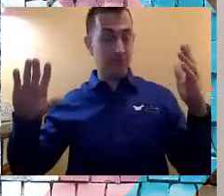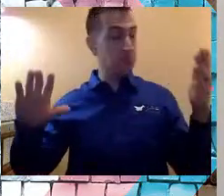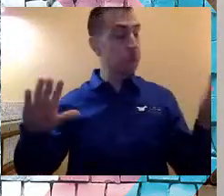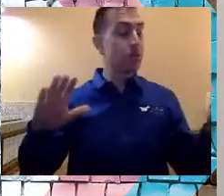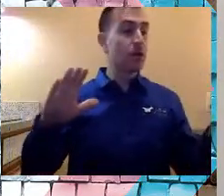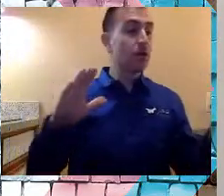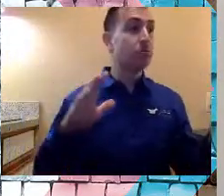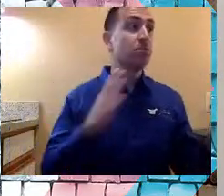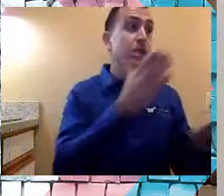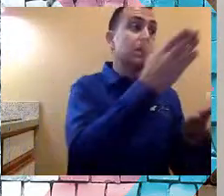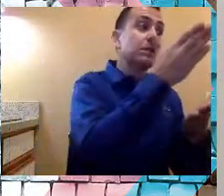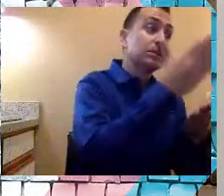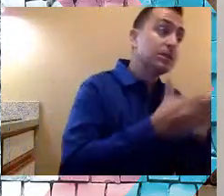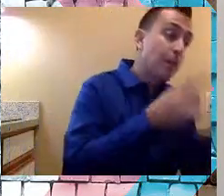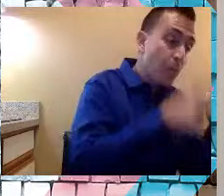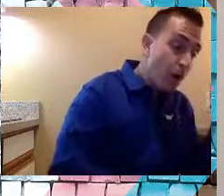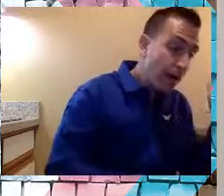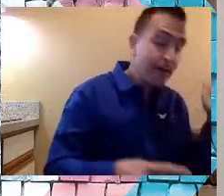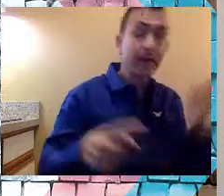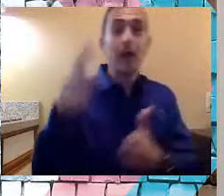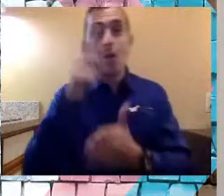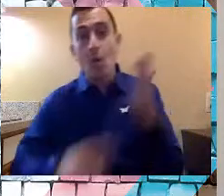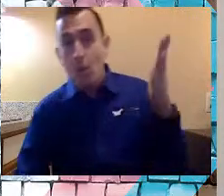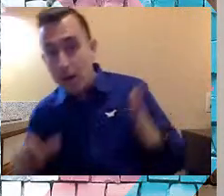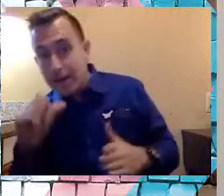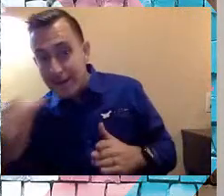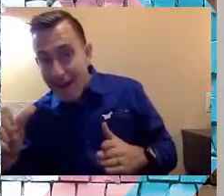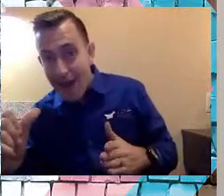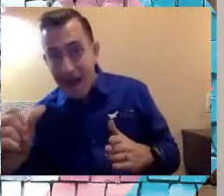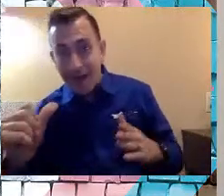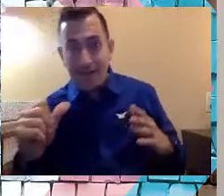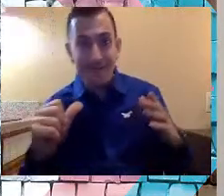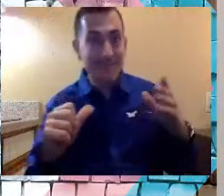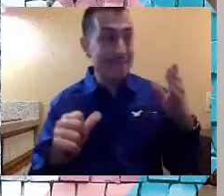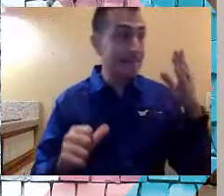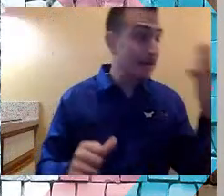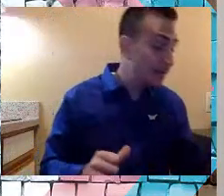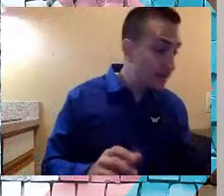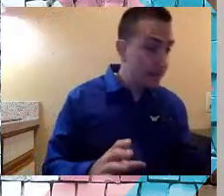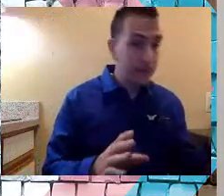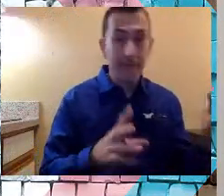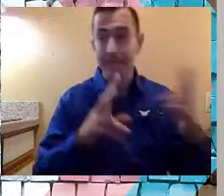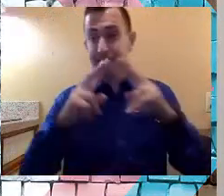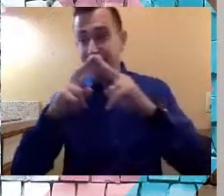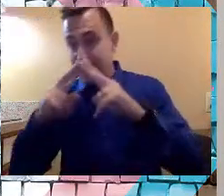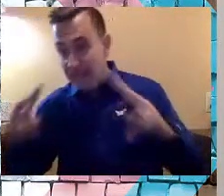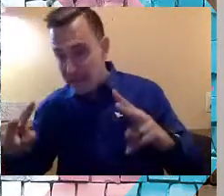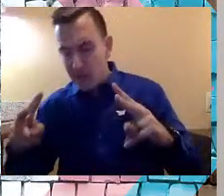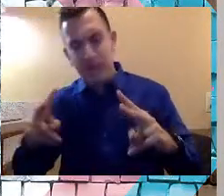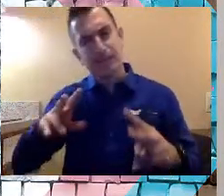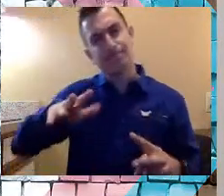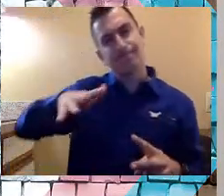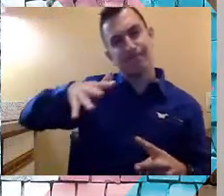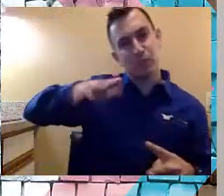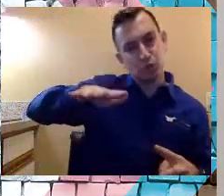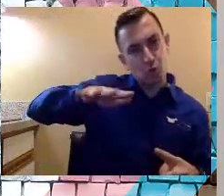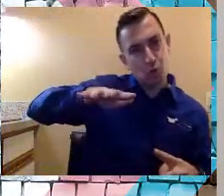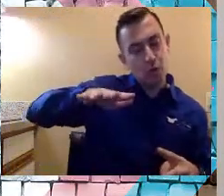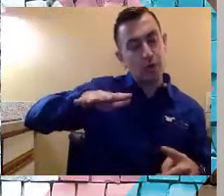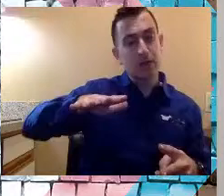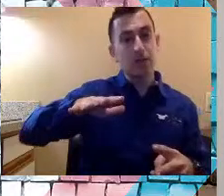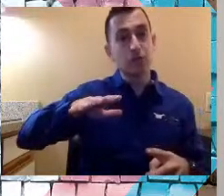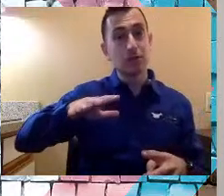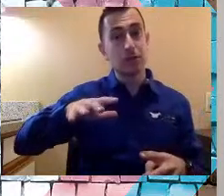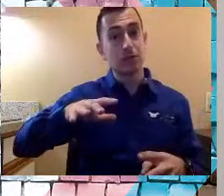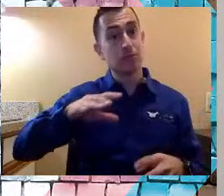and what not. Either, very, sort of,